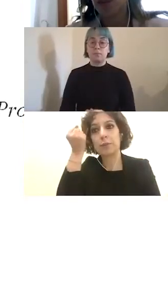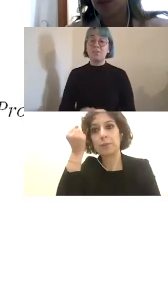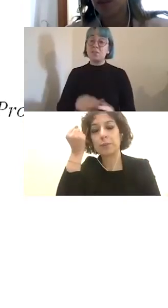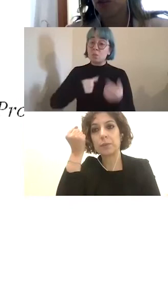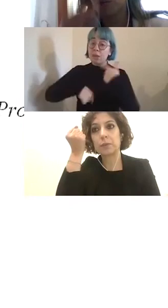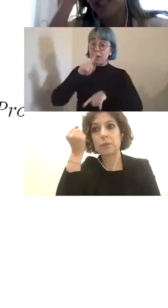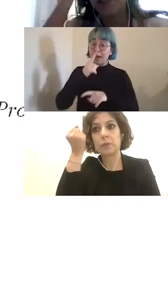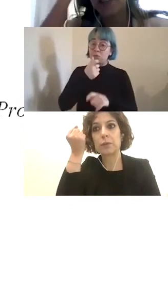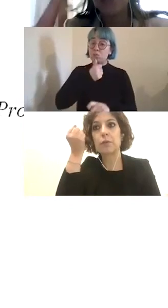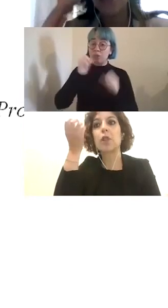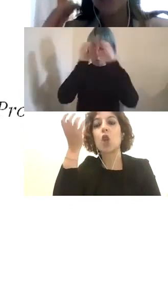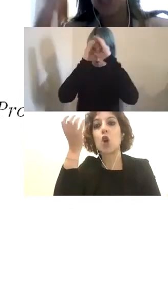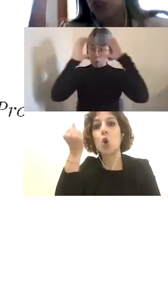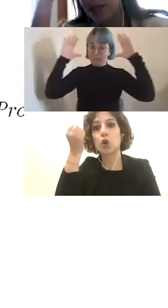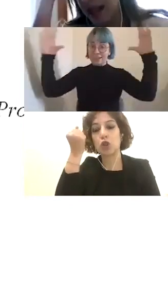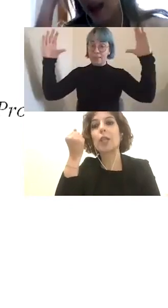concept